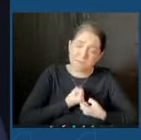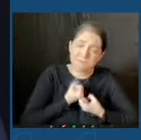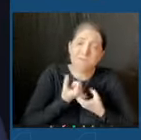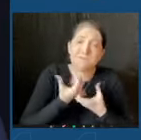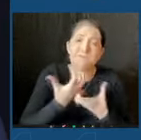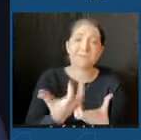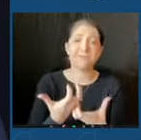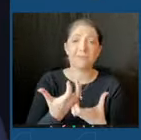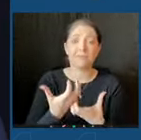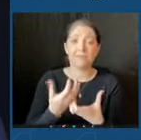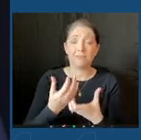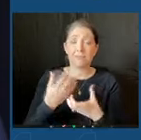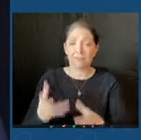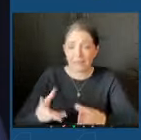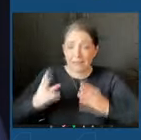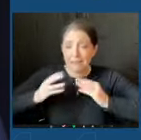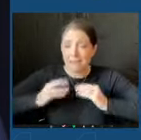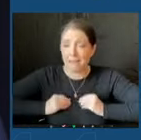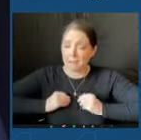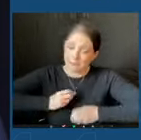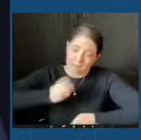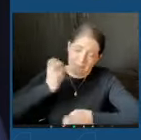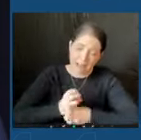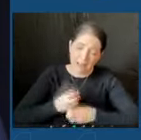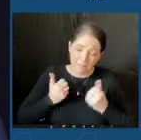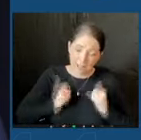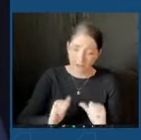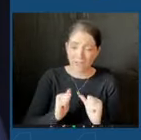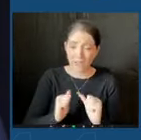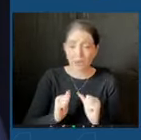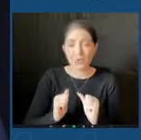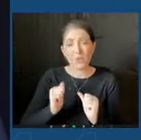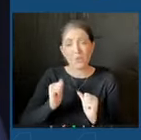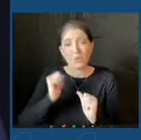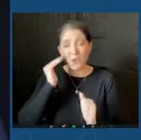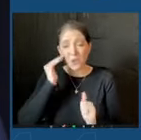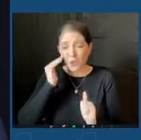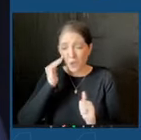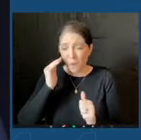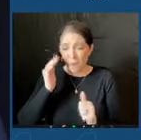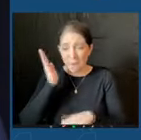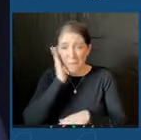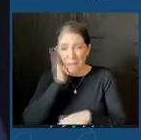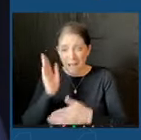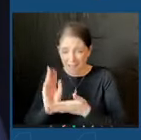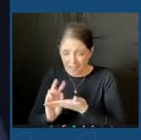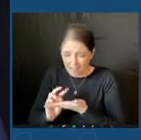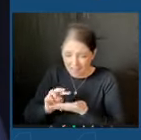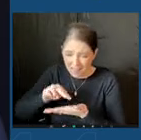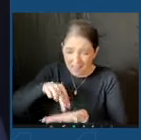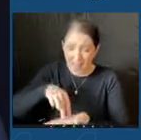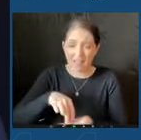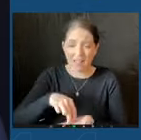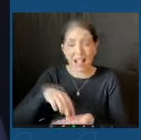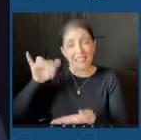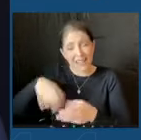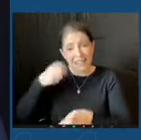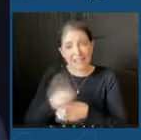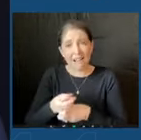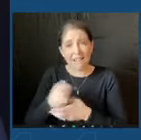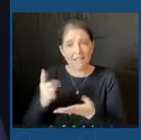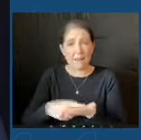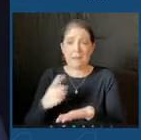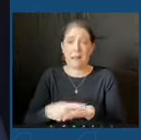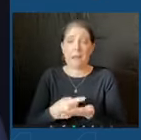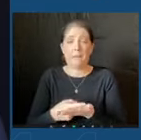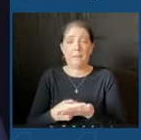when just getting out of bed seems like a feat on many days. Our collective efforts with all of you